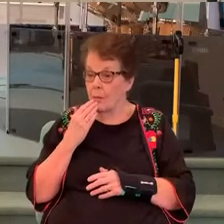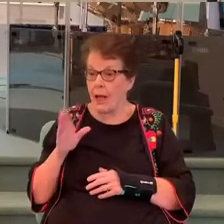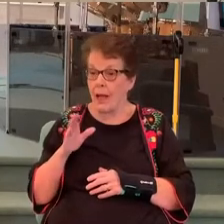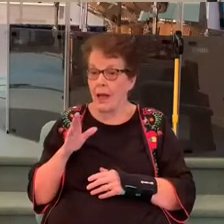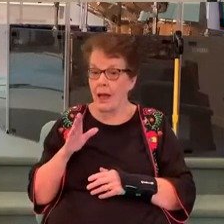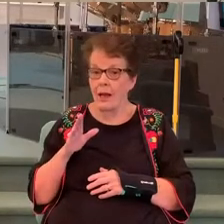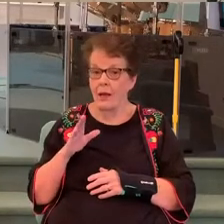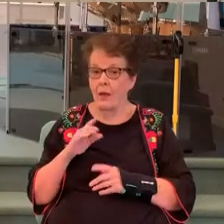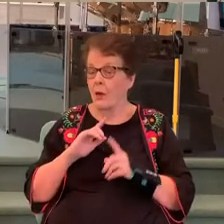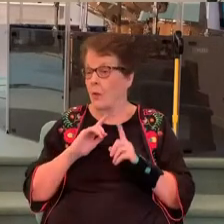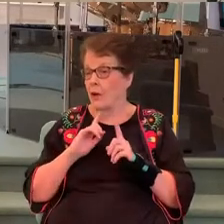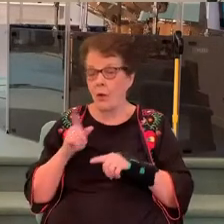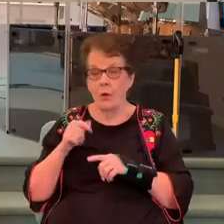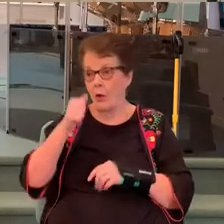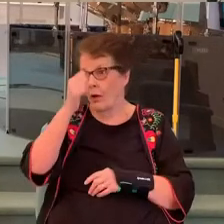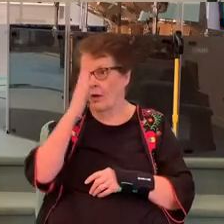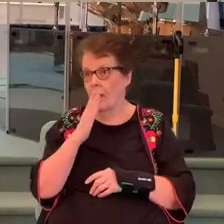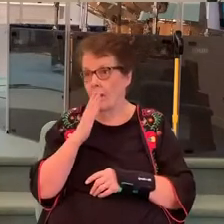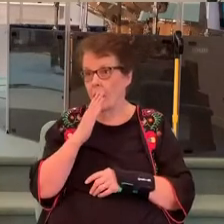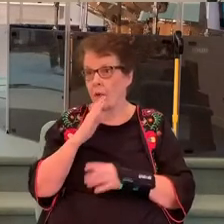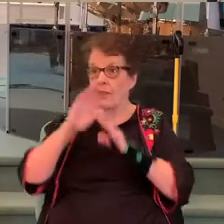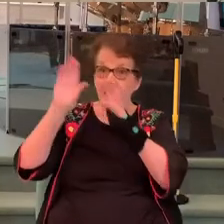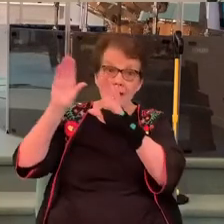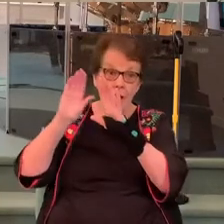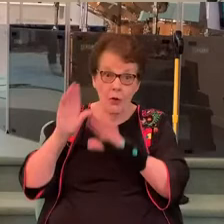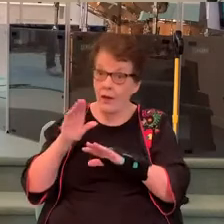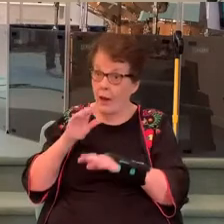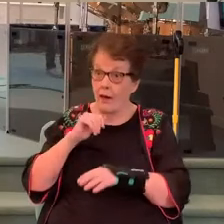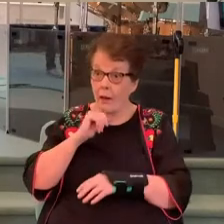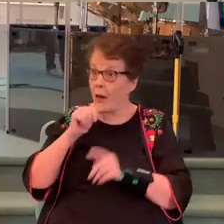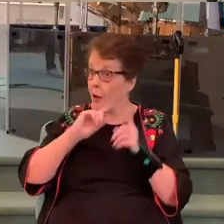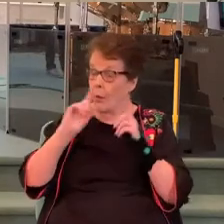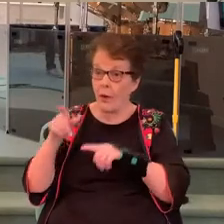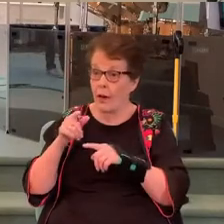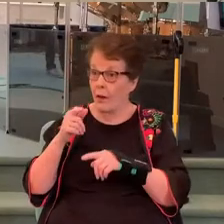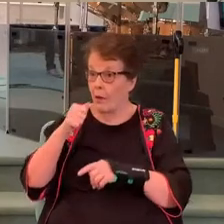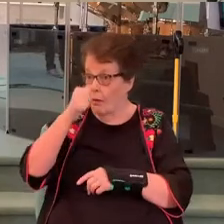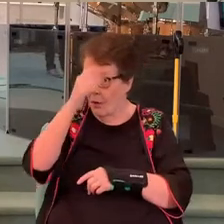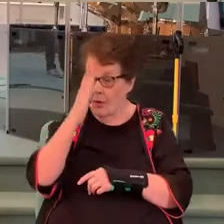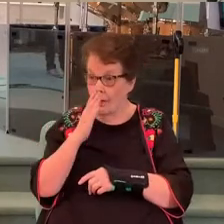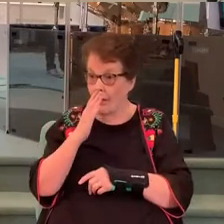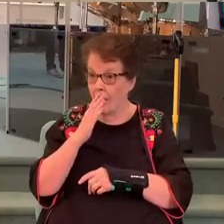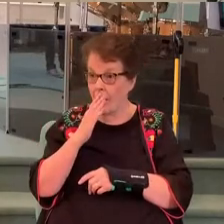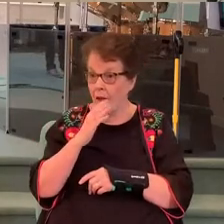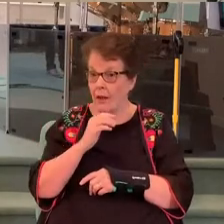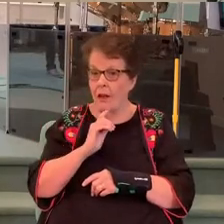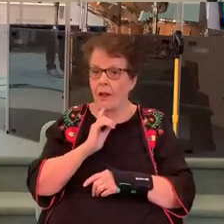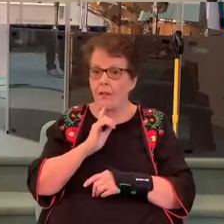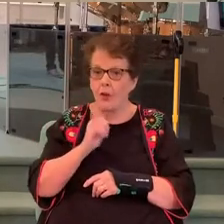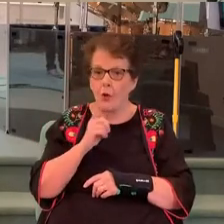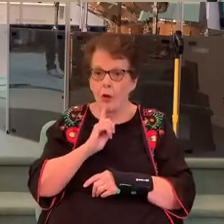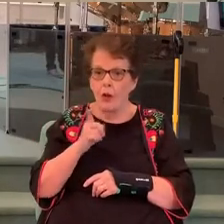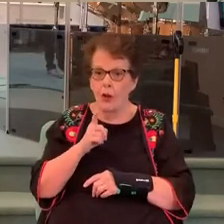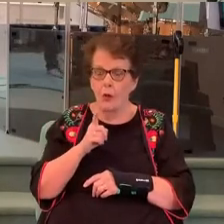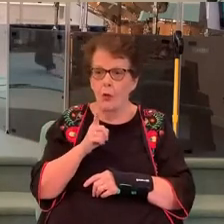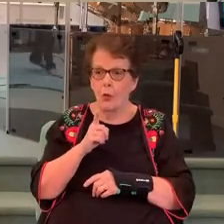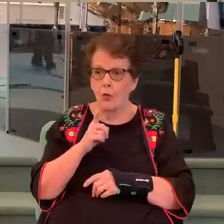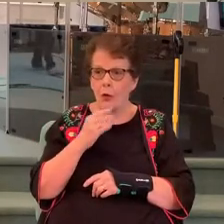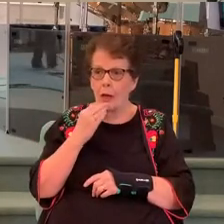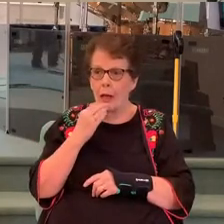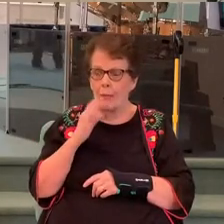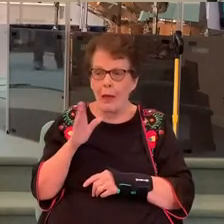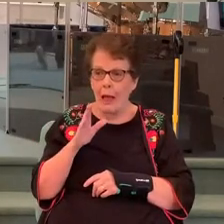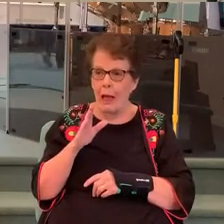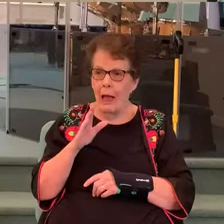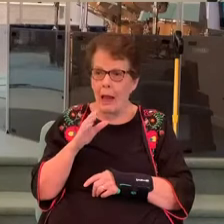it. If it's really, really, really, really, really bad, I need to complain, but I'm not going to complain to the one that can fix it. If it's